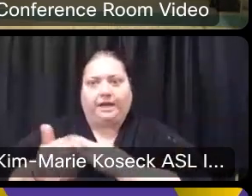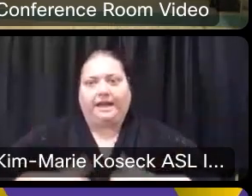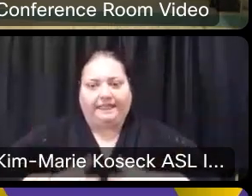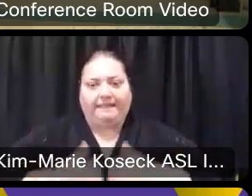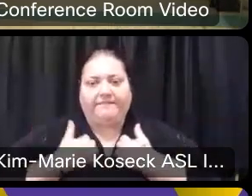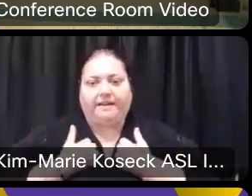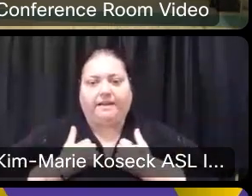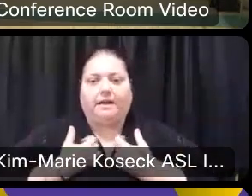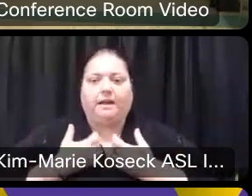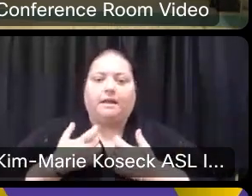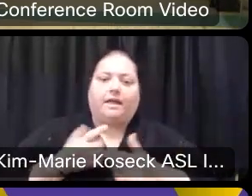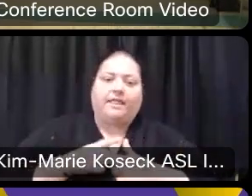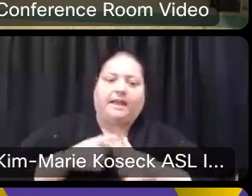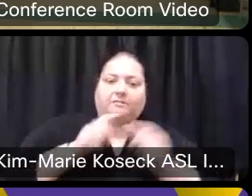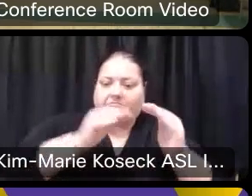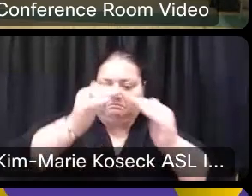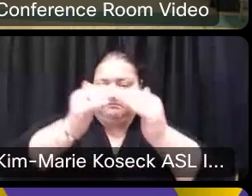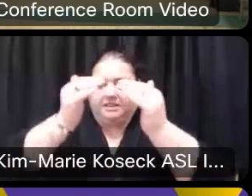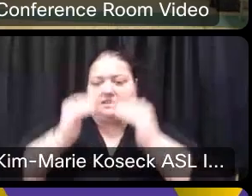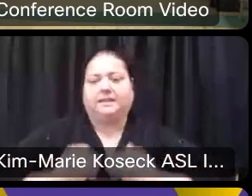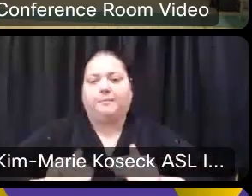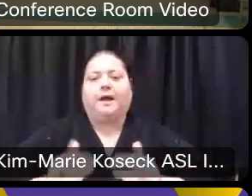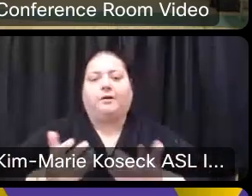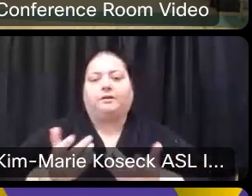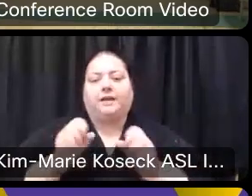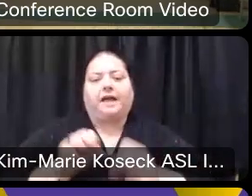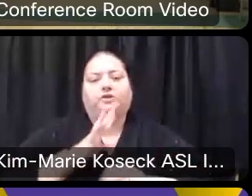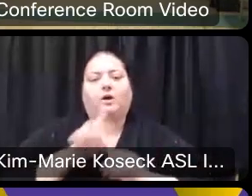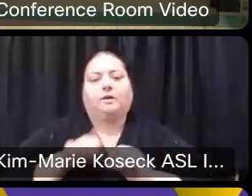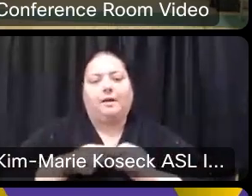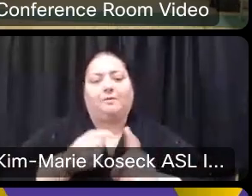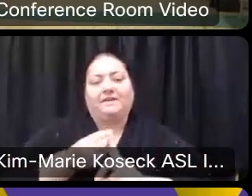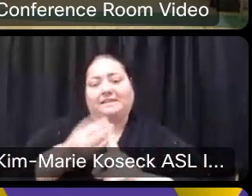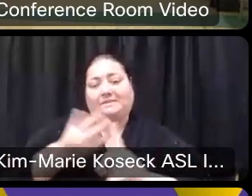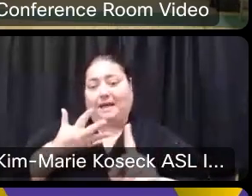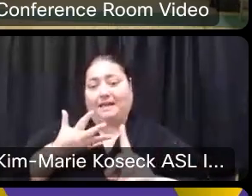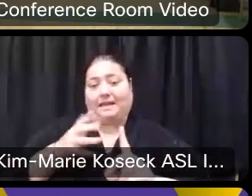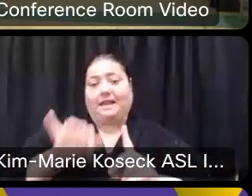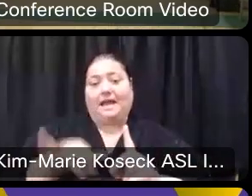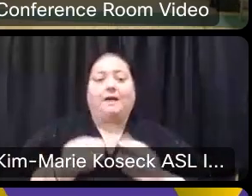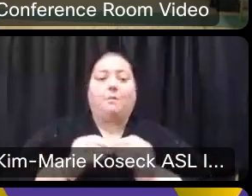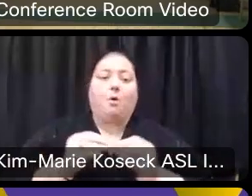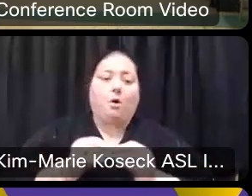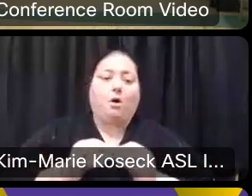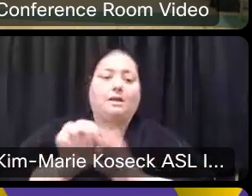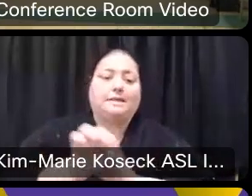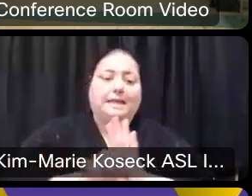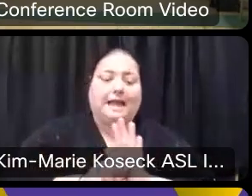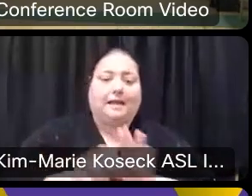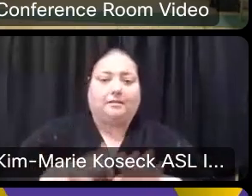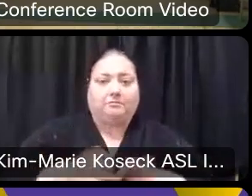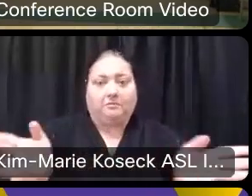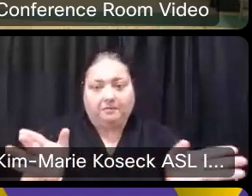can go into that program, which I'll talk about in a minute. We've expanded more statewide. On the